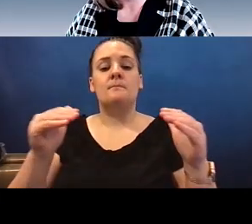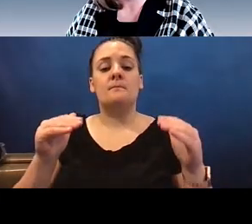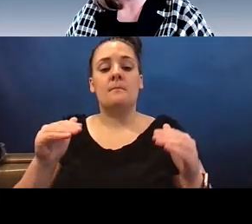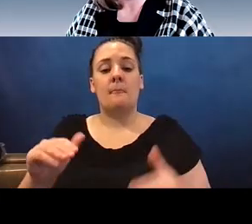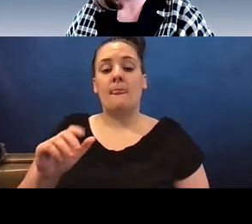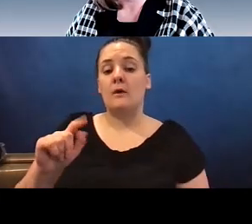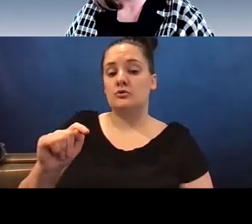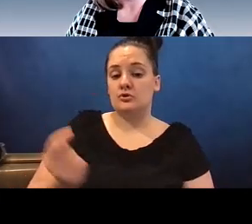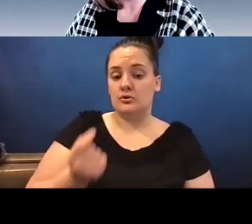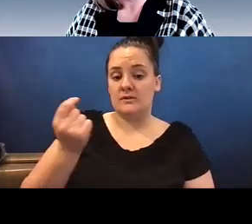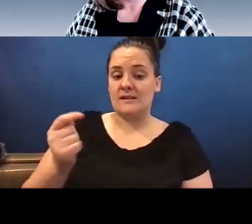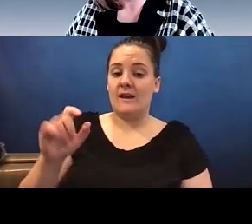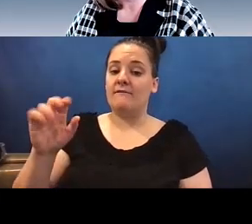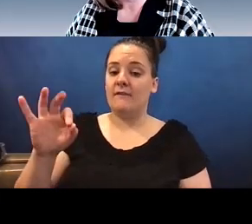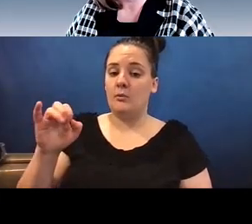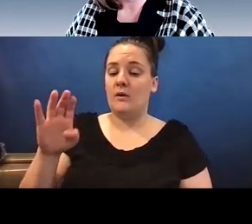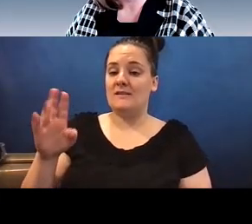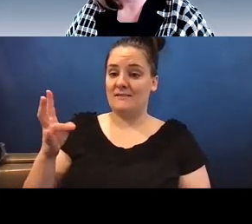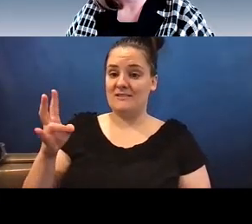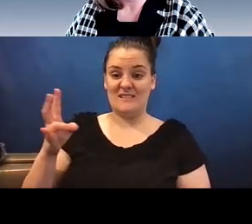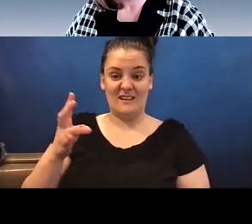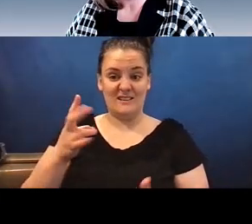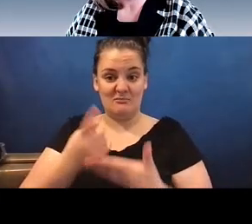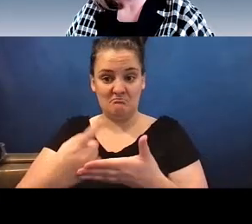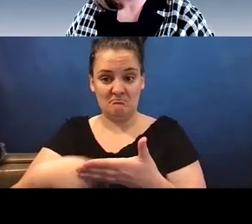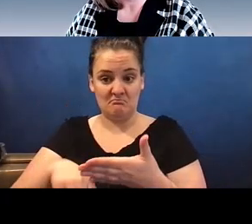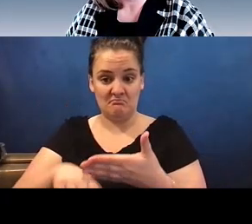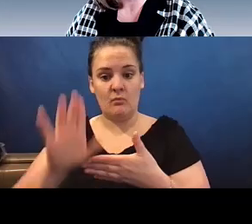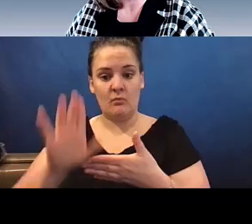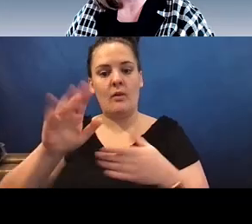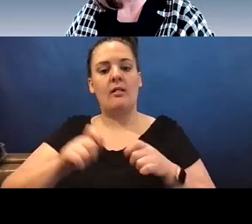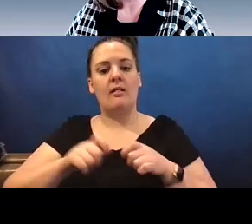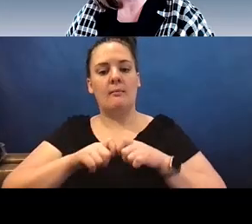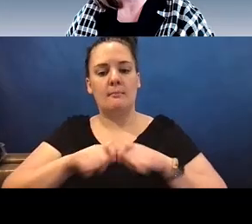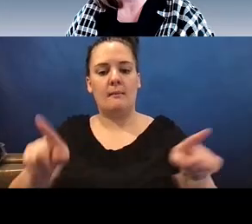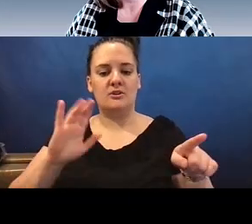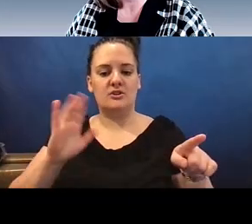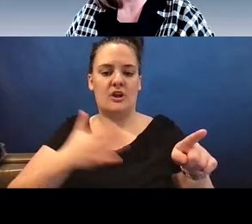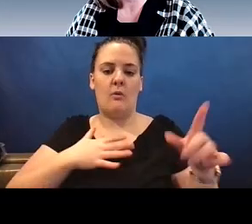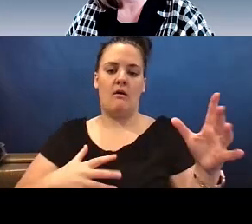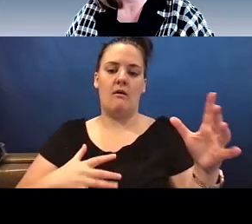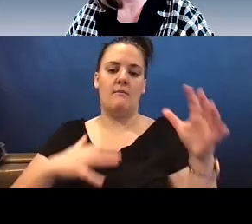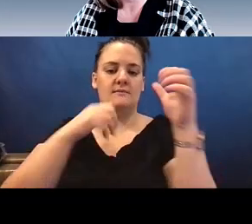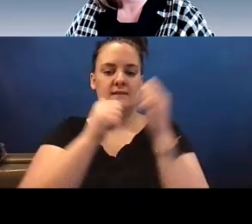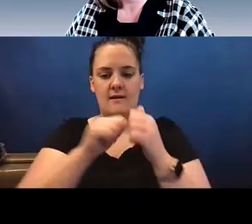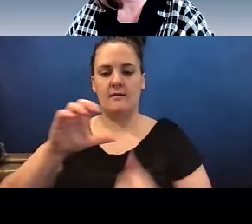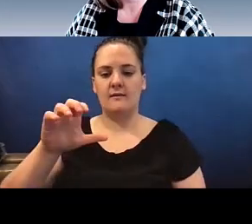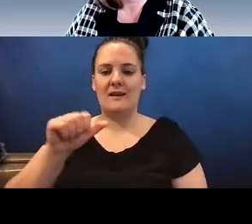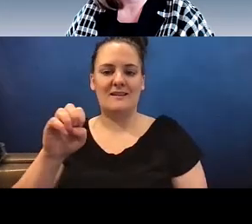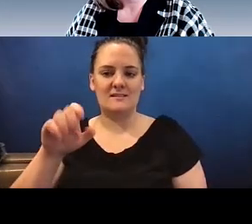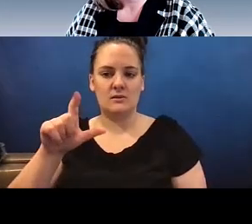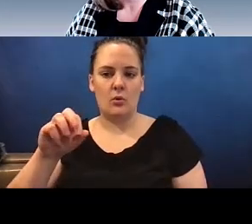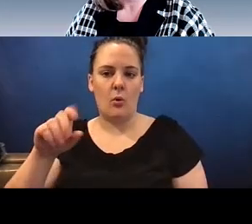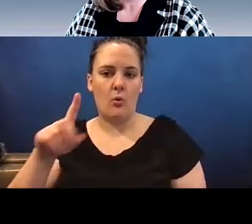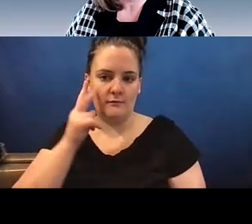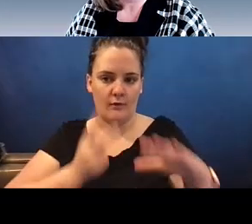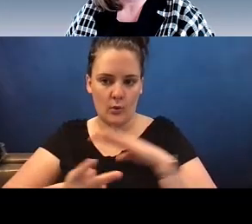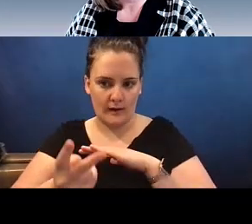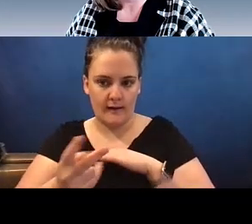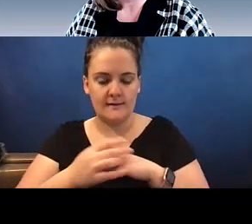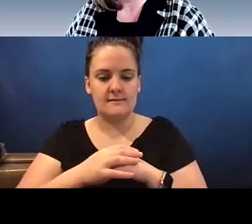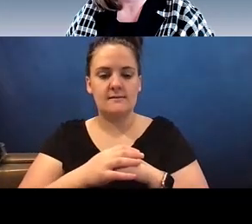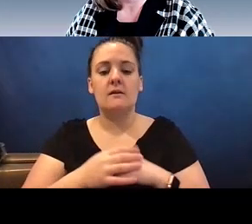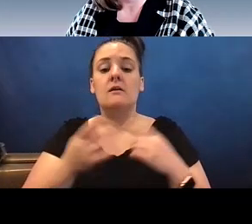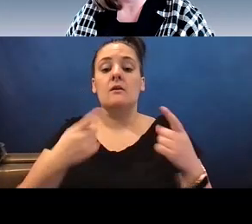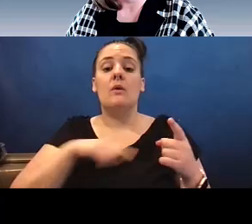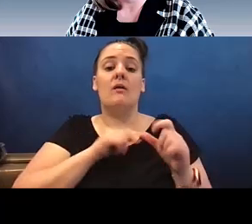17th, we'll publish our updated caseload forecast, which will include our estimated enrollment changes due to H.R. 1. We'll continue